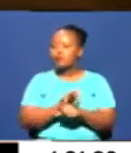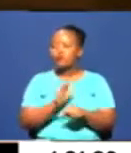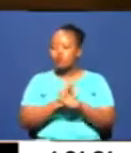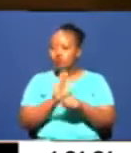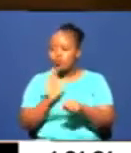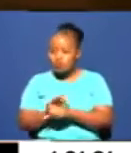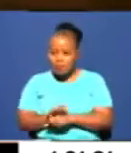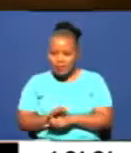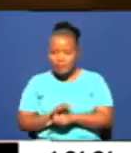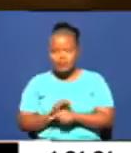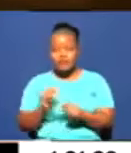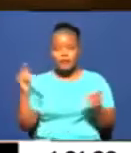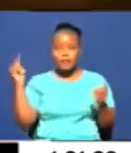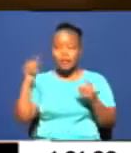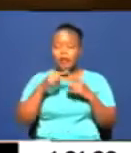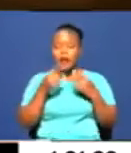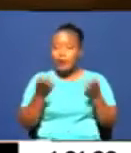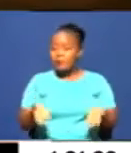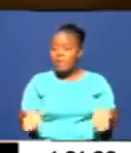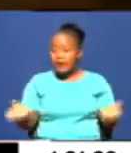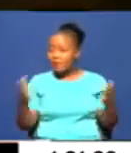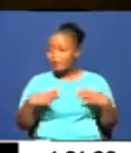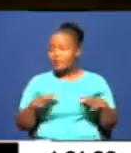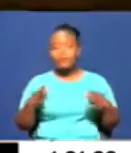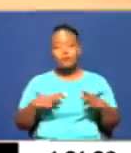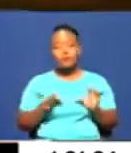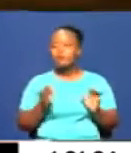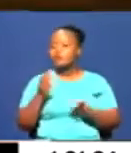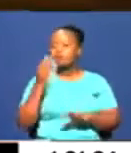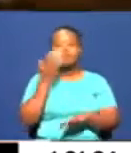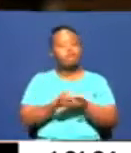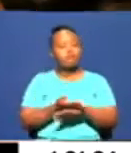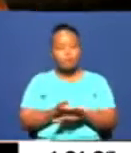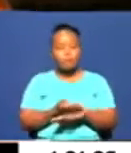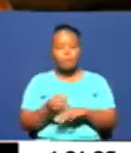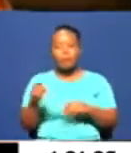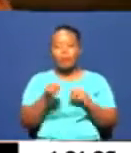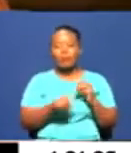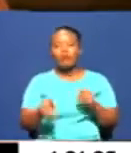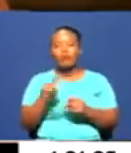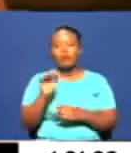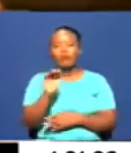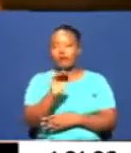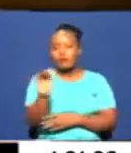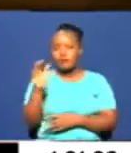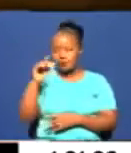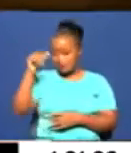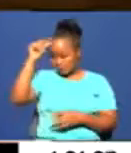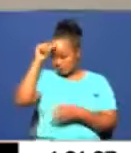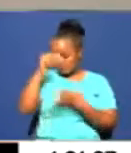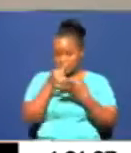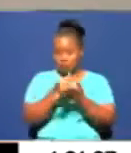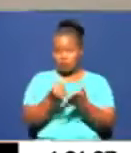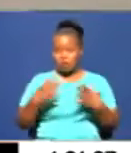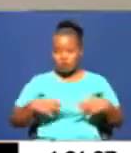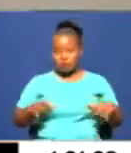sasa wananchi wamelemewa kabisa. Kwa hivyo tunaomba serikali wasaidie